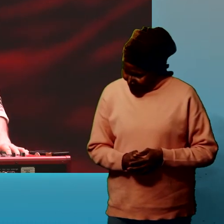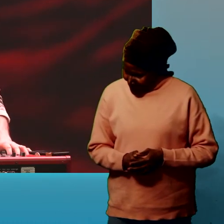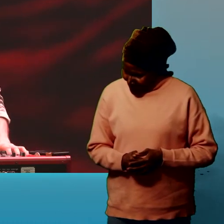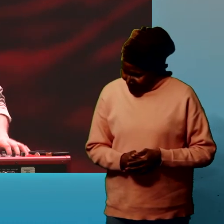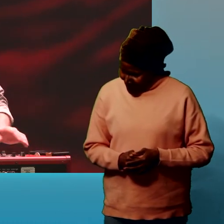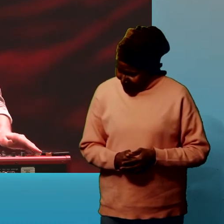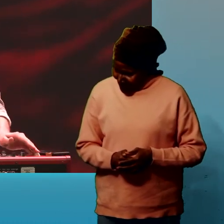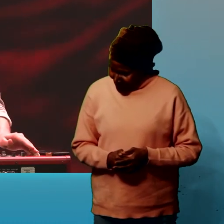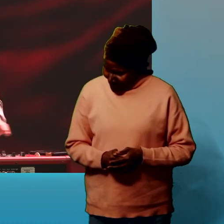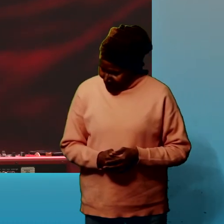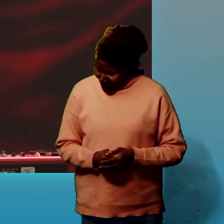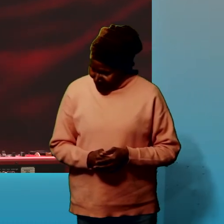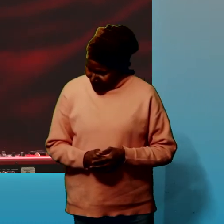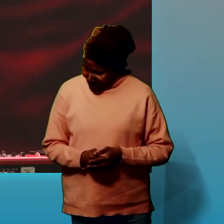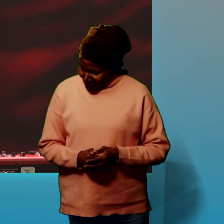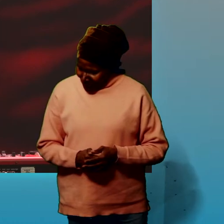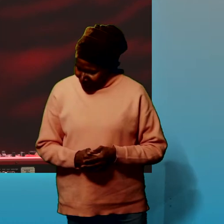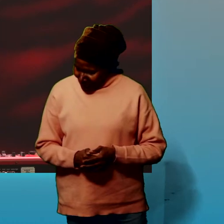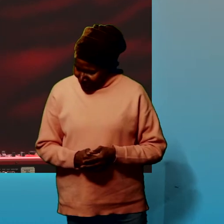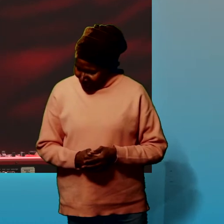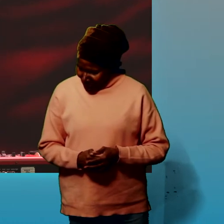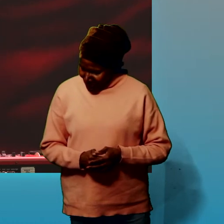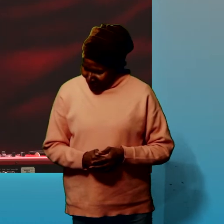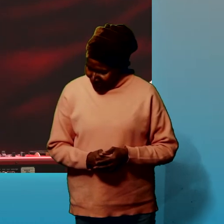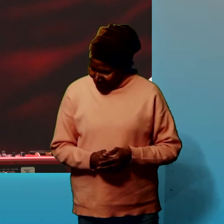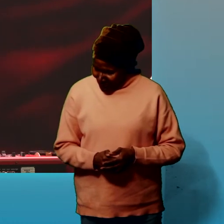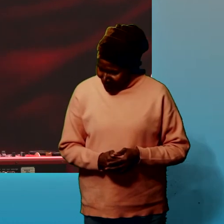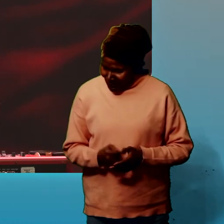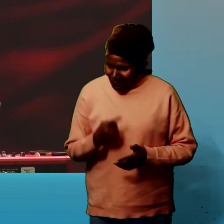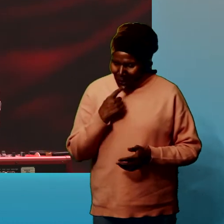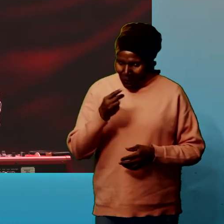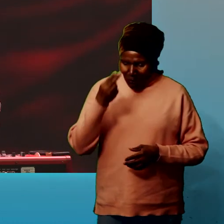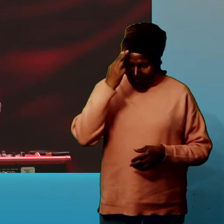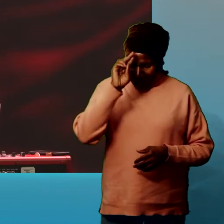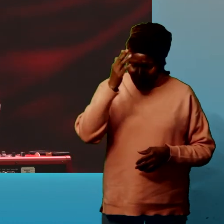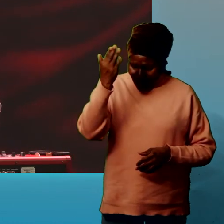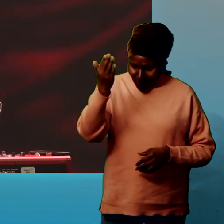saved. Oh, and call the name.